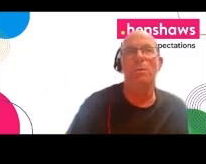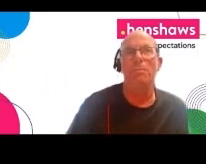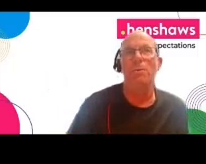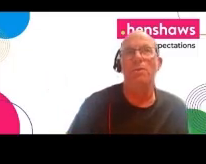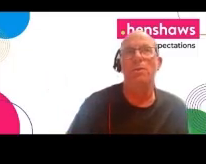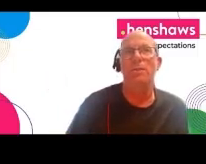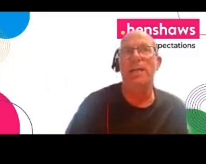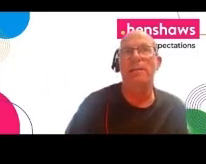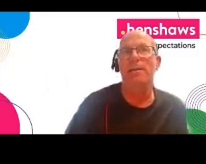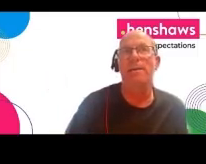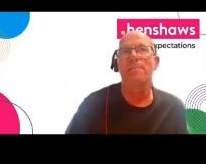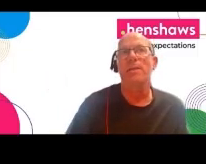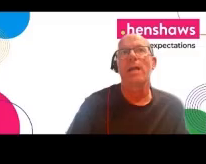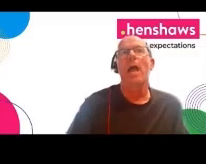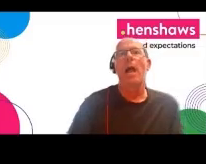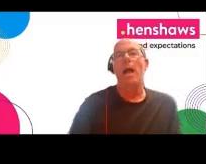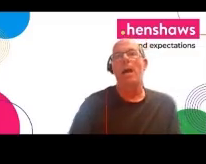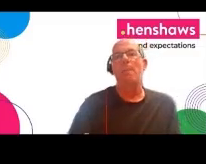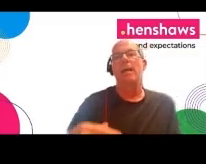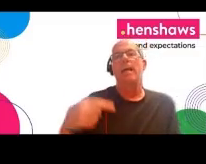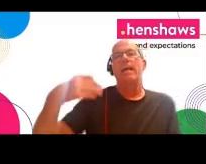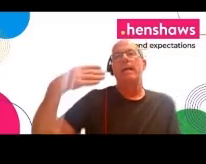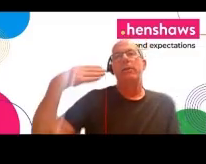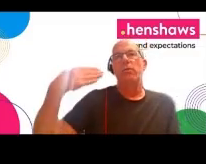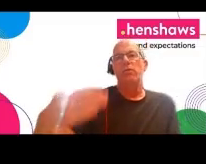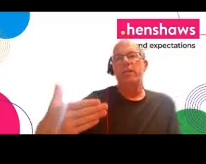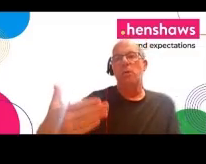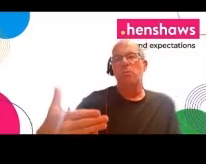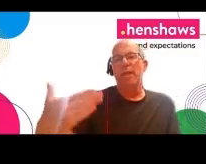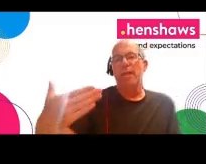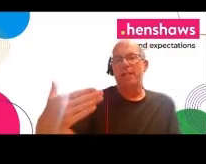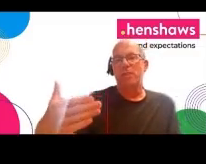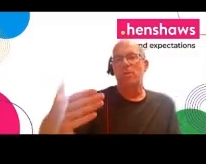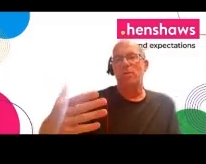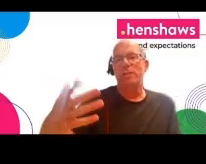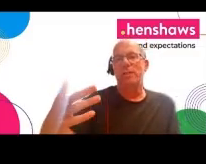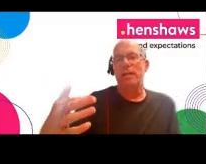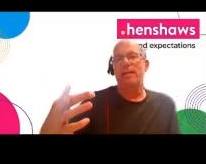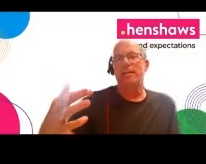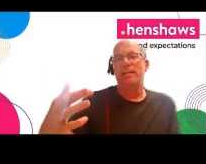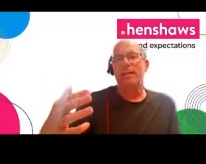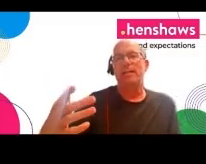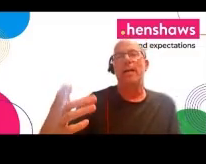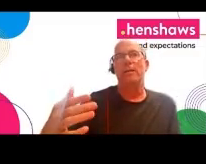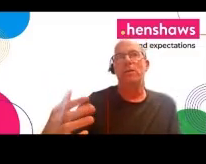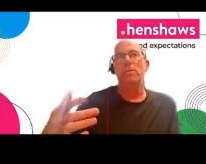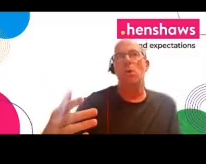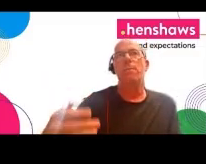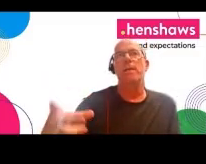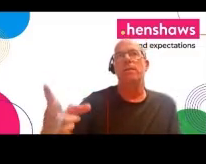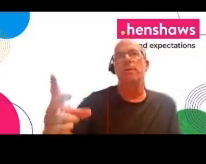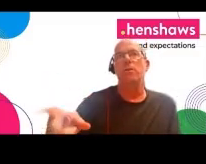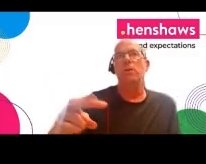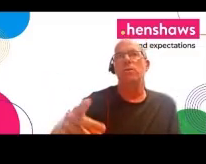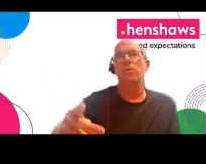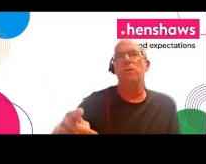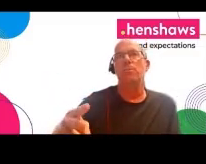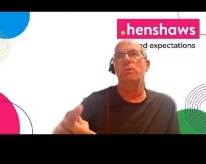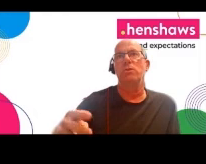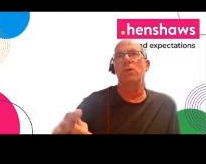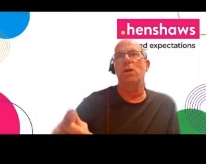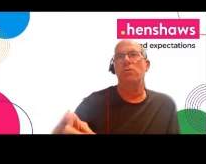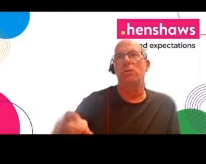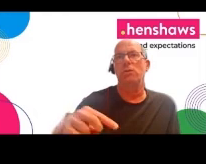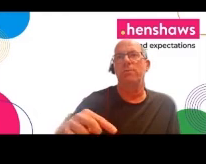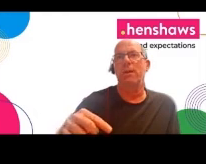side and volume up buttons together. The reason why I tend to avoid side and volume up is because those